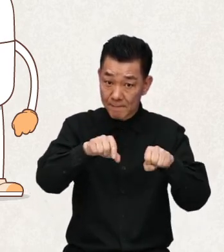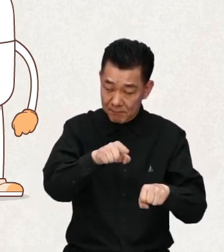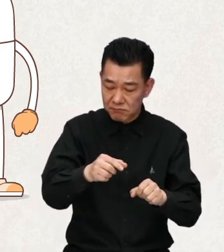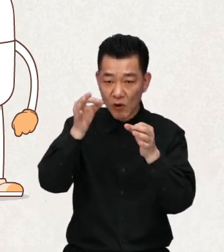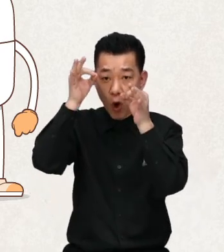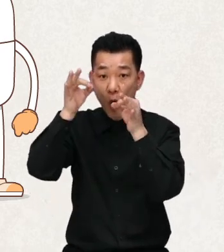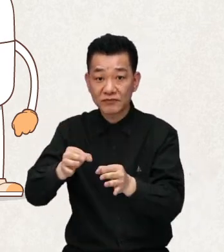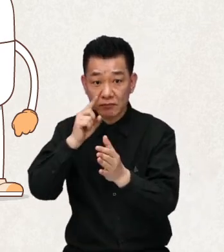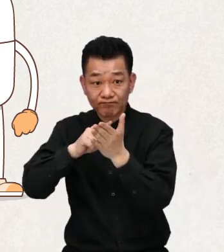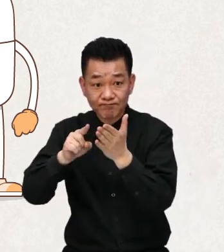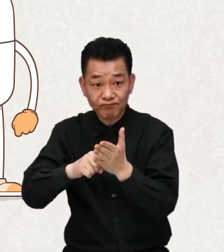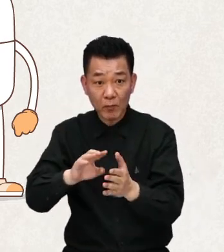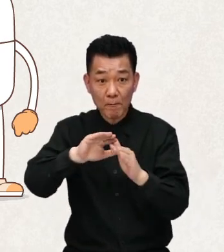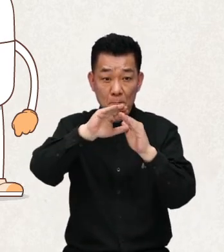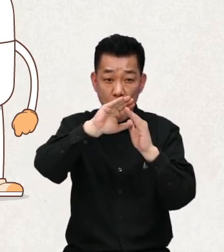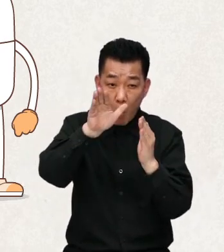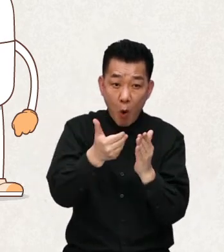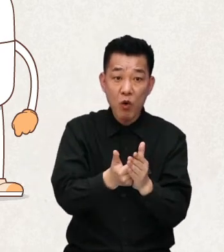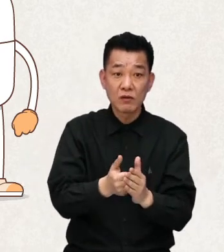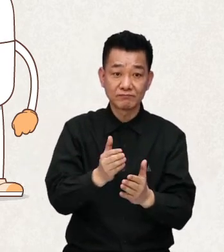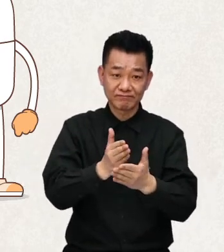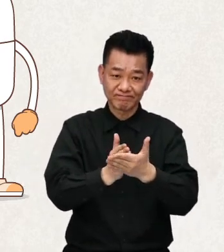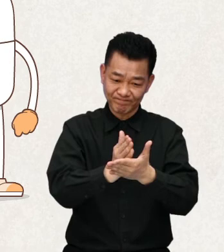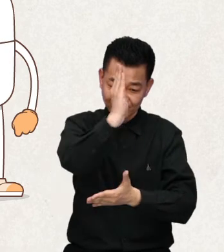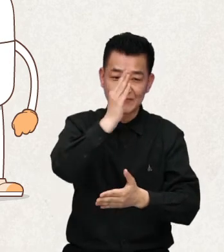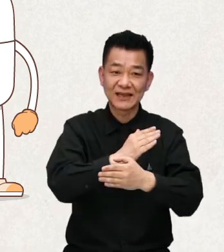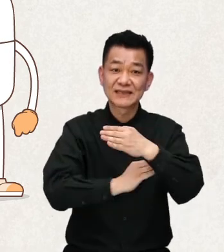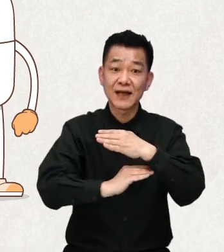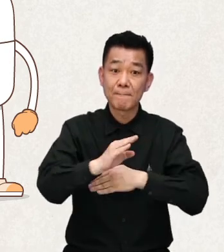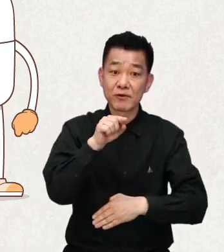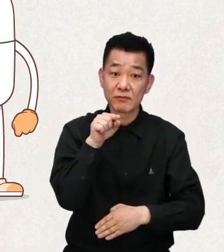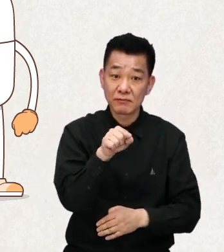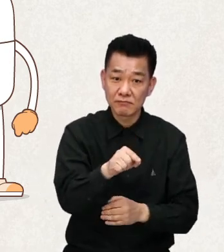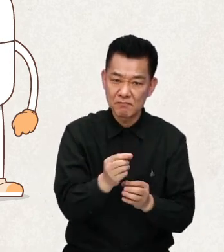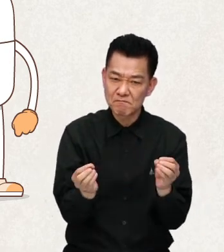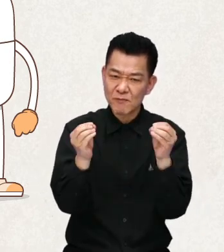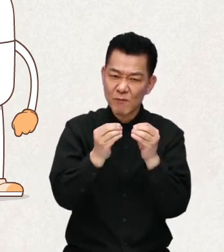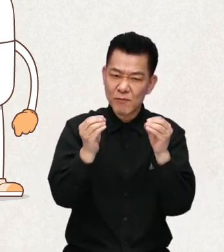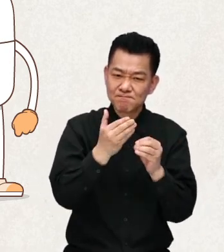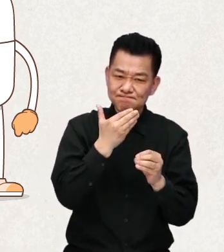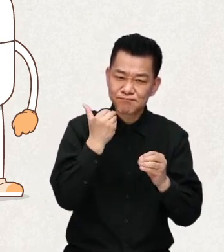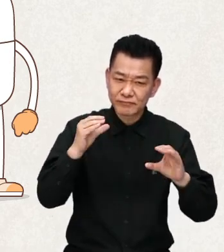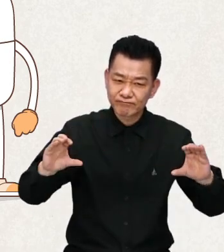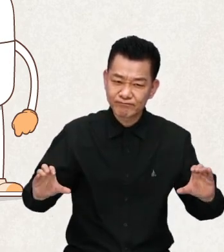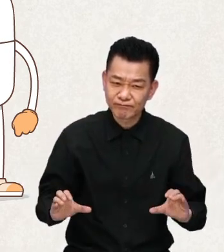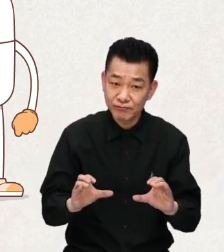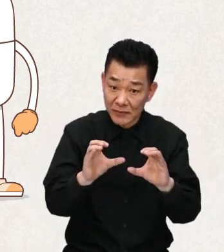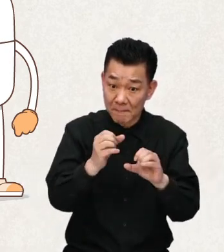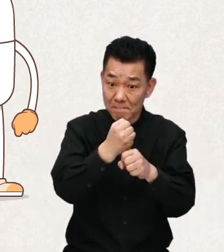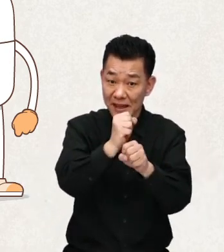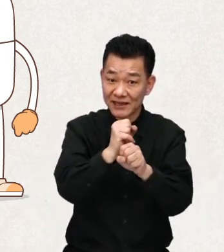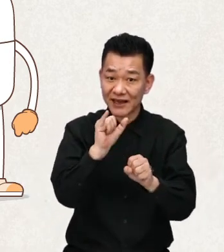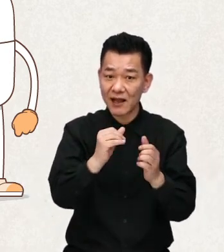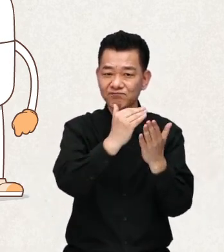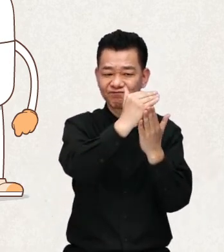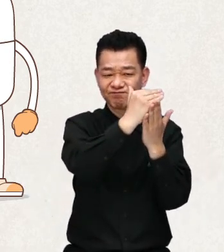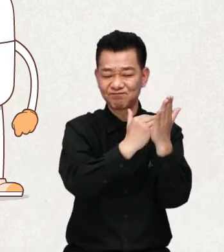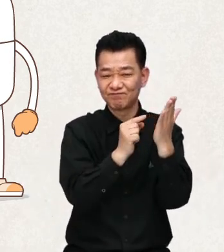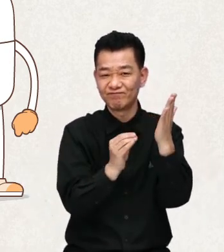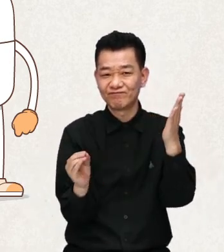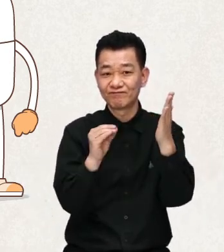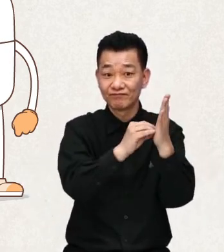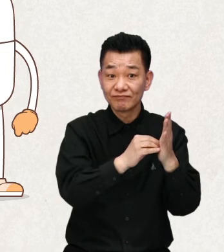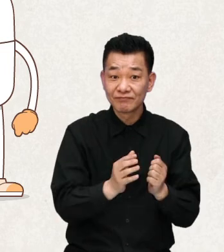officio investigation are all institutions created to ensure the rights of persons with disabilities more